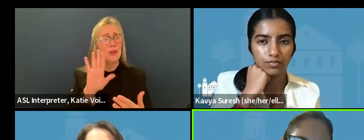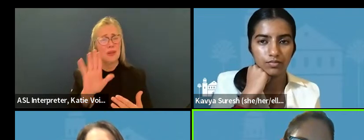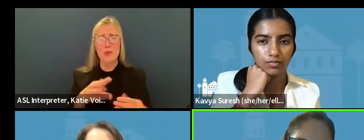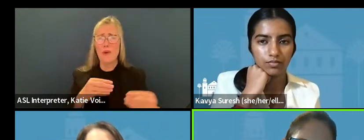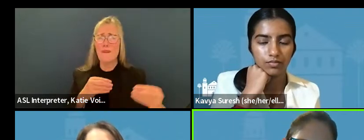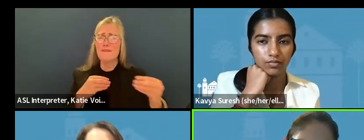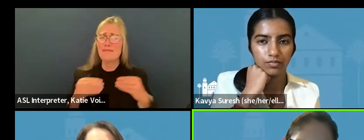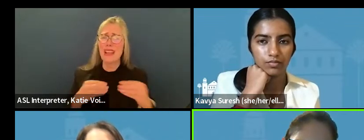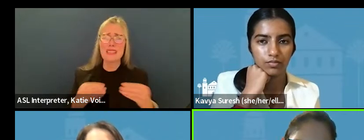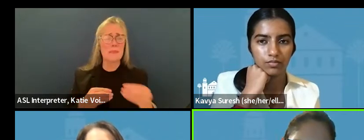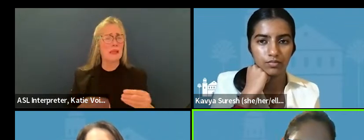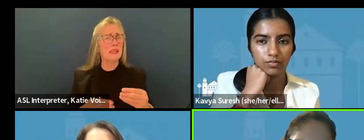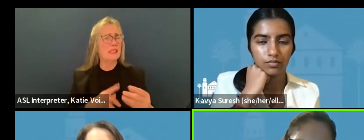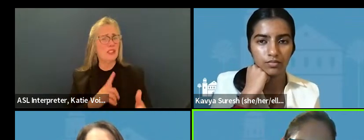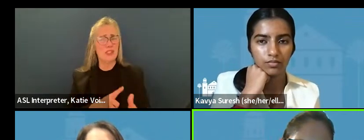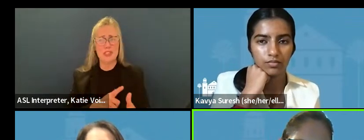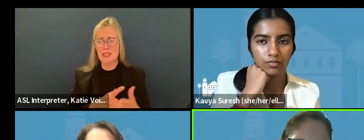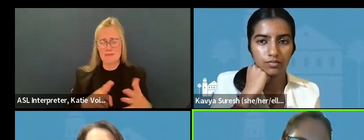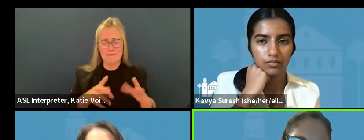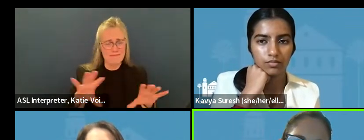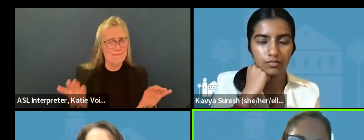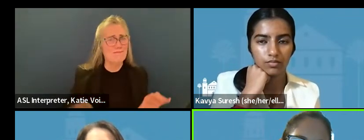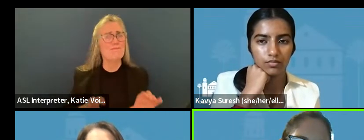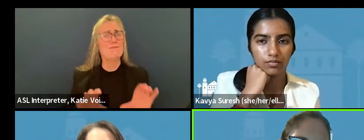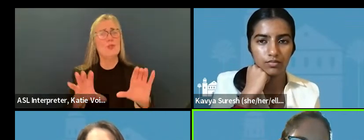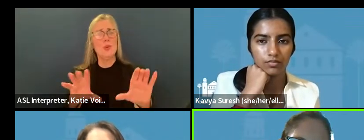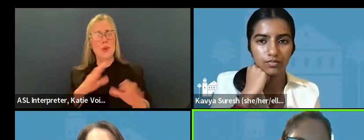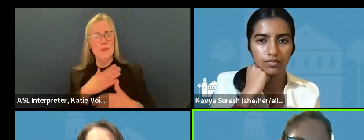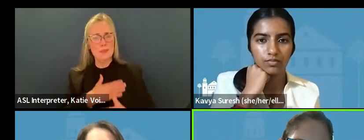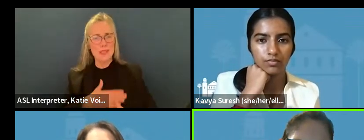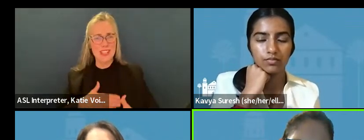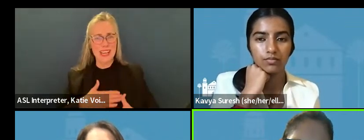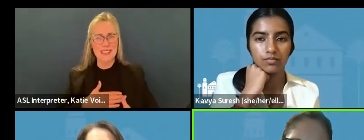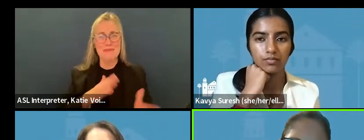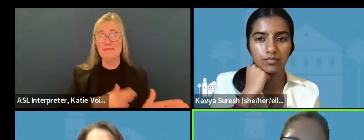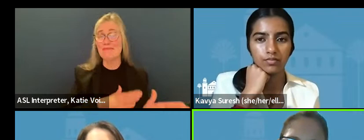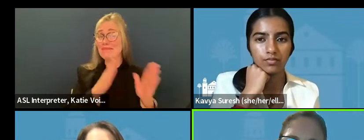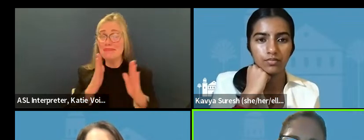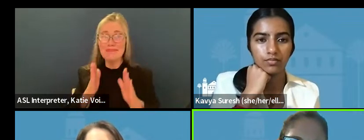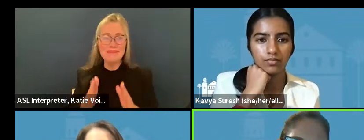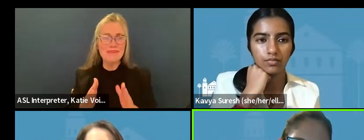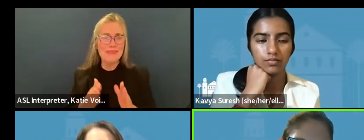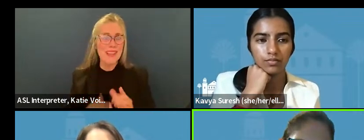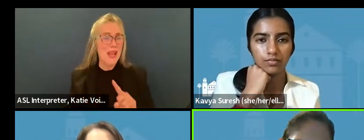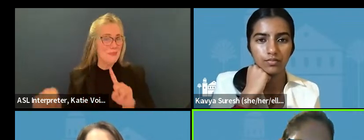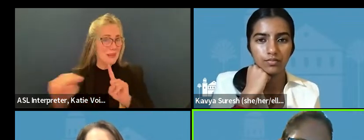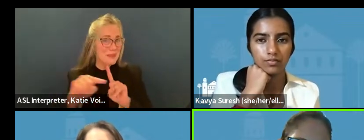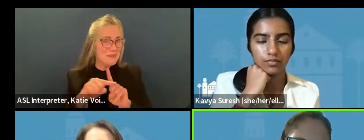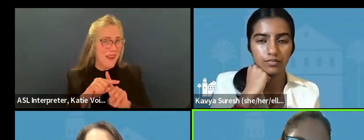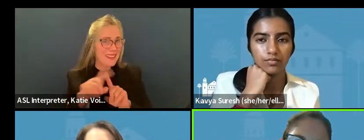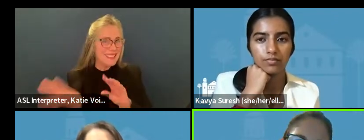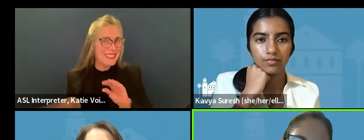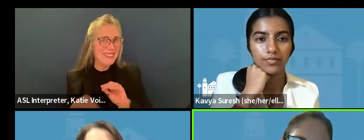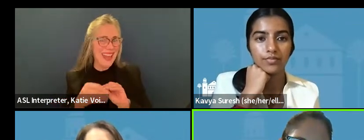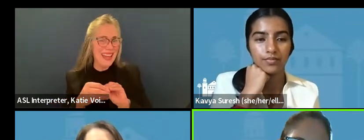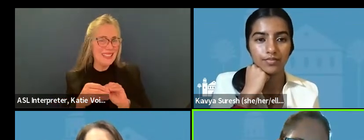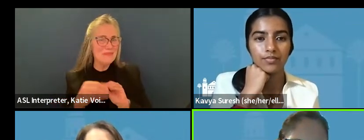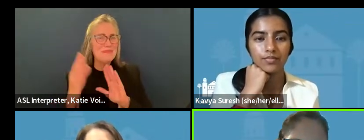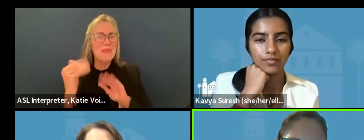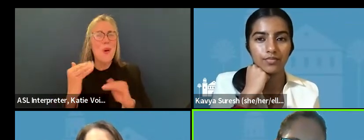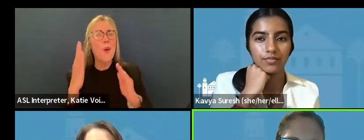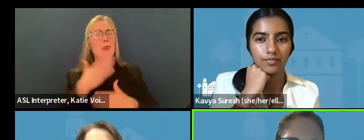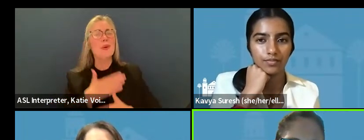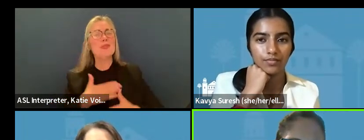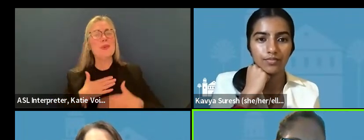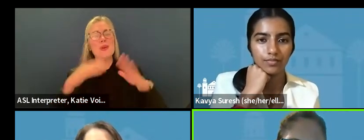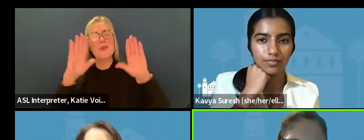on another positive note is I hope everyone had a great holiday and had time to relax and get ready for the